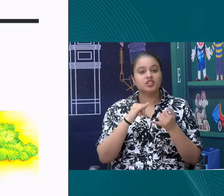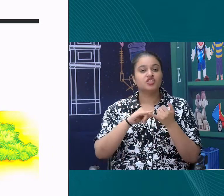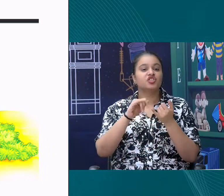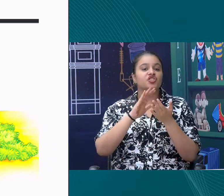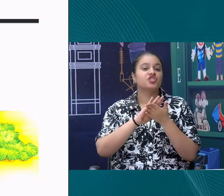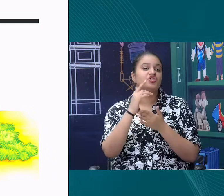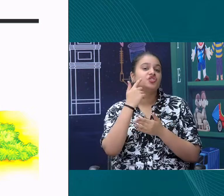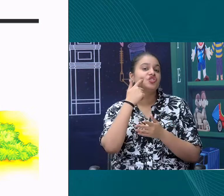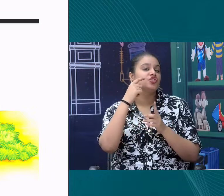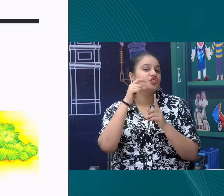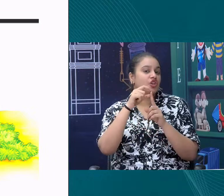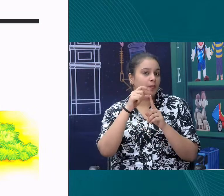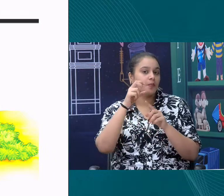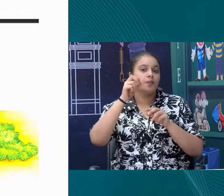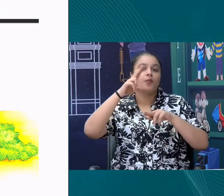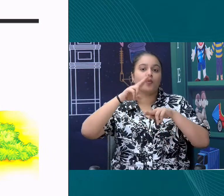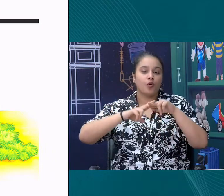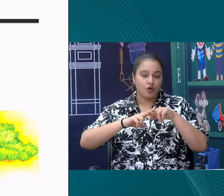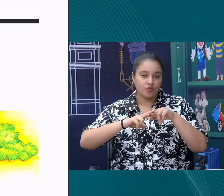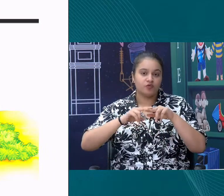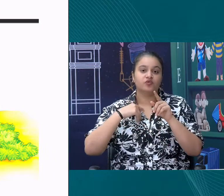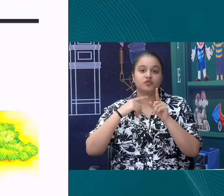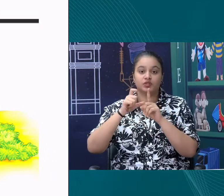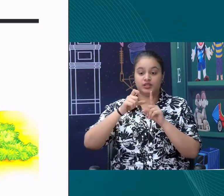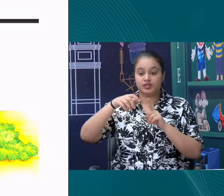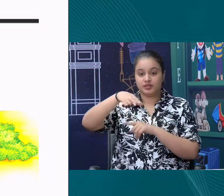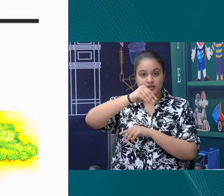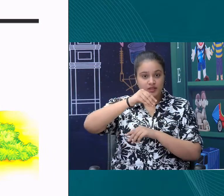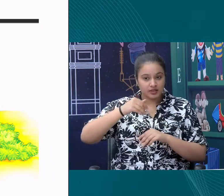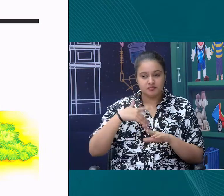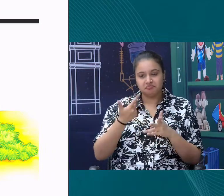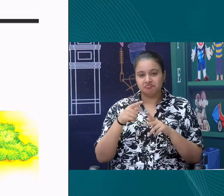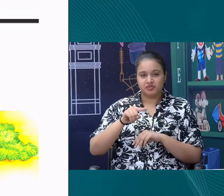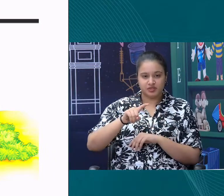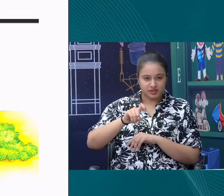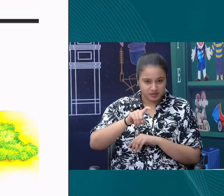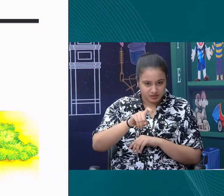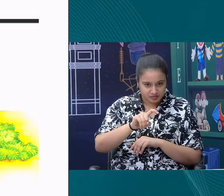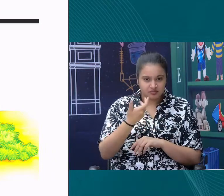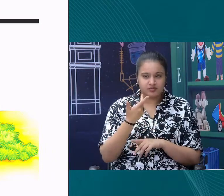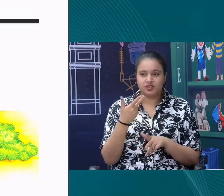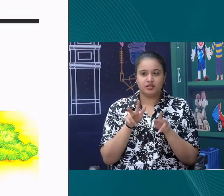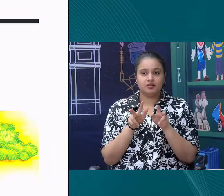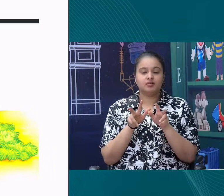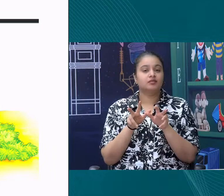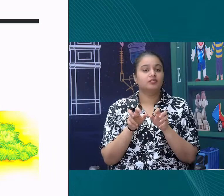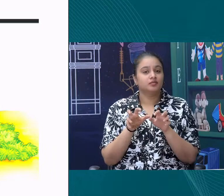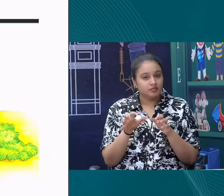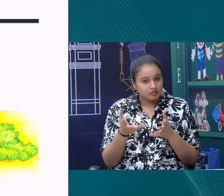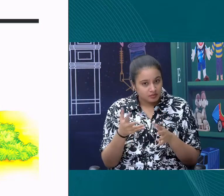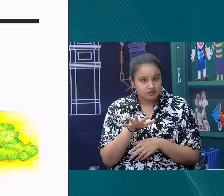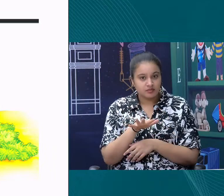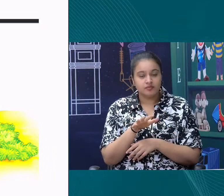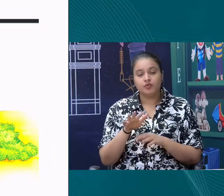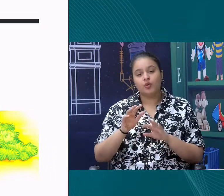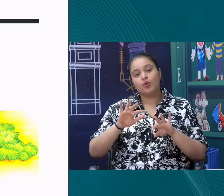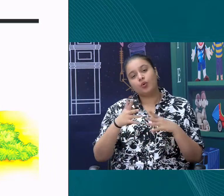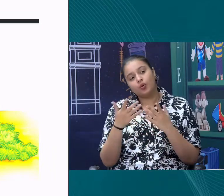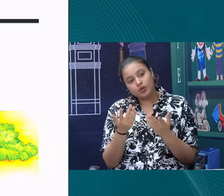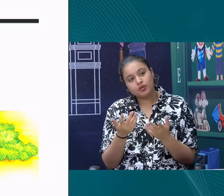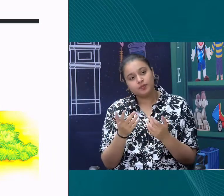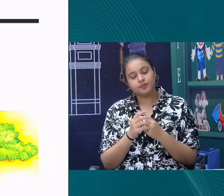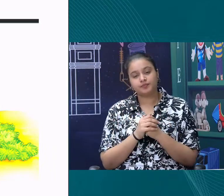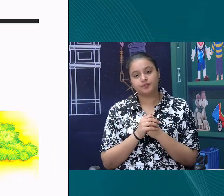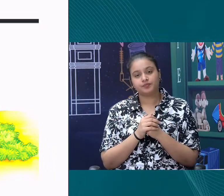the desert. Yes, and you also find insects like Oh yes, there are spiders. We spiders find a lot of spiders, and